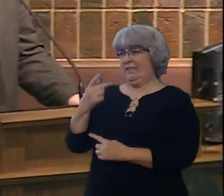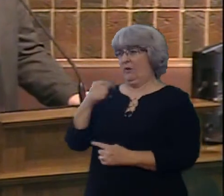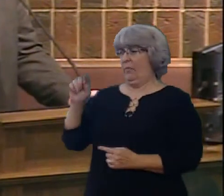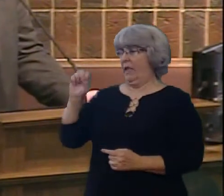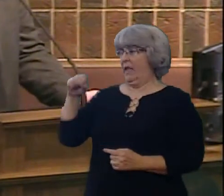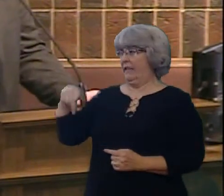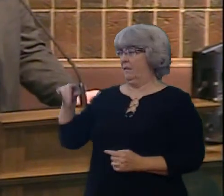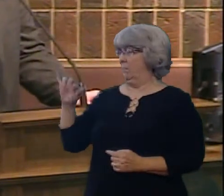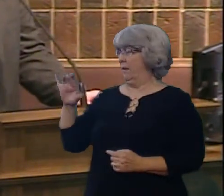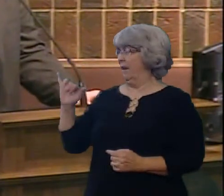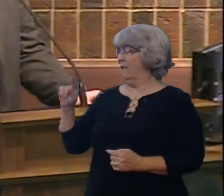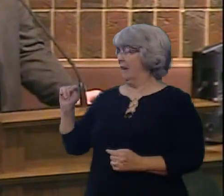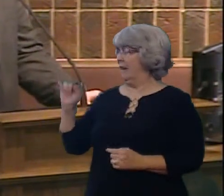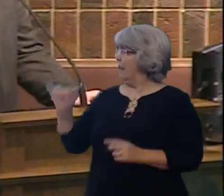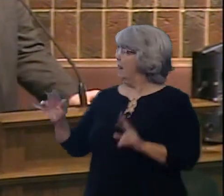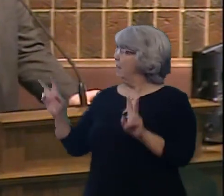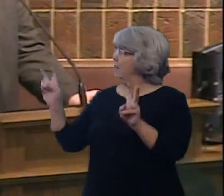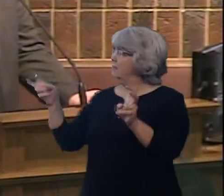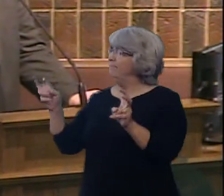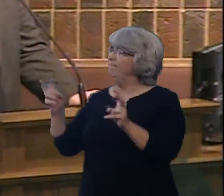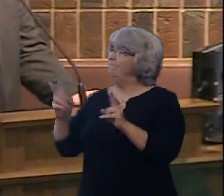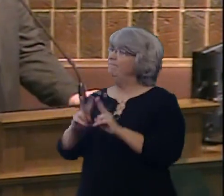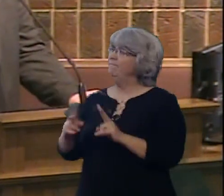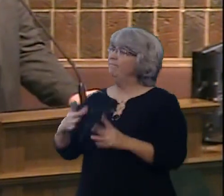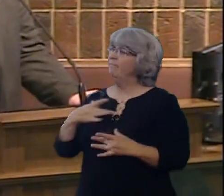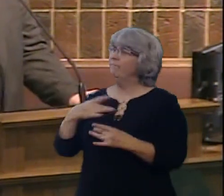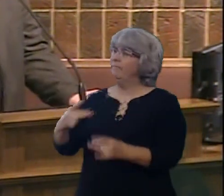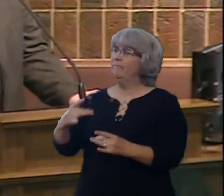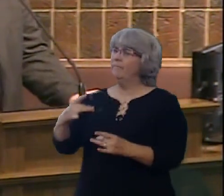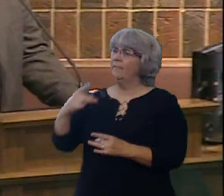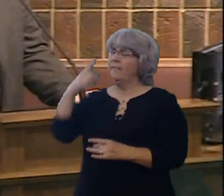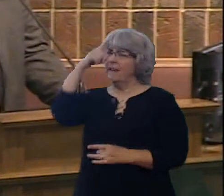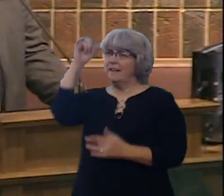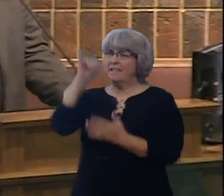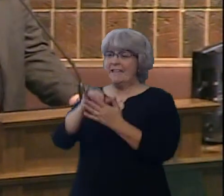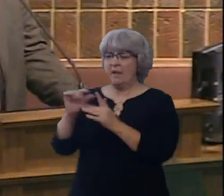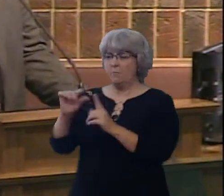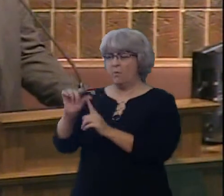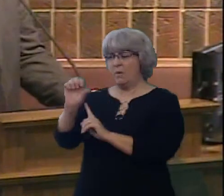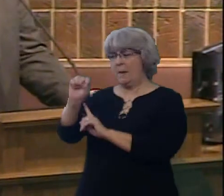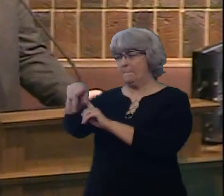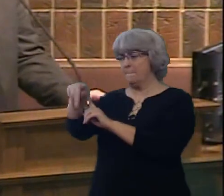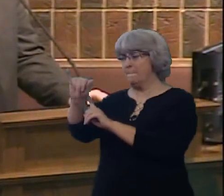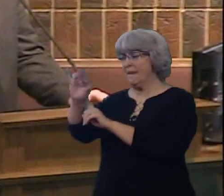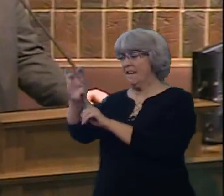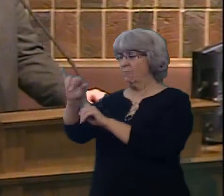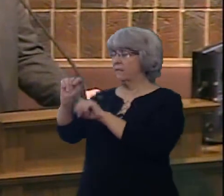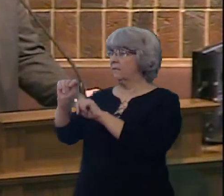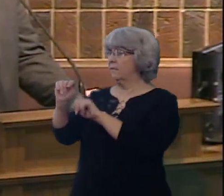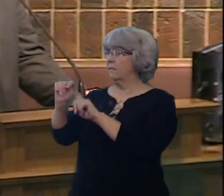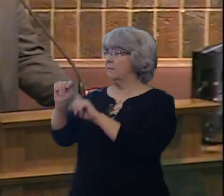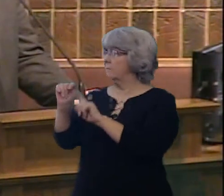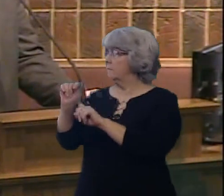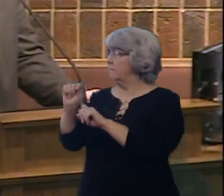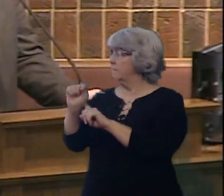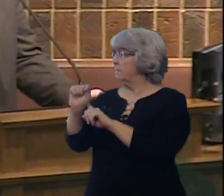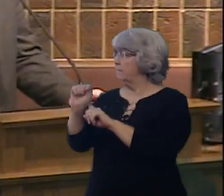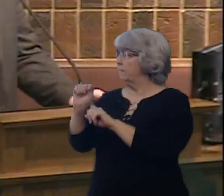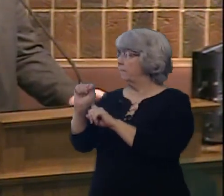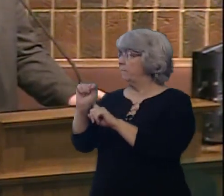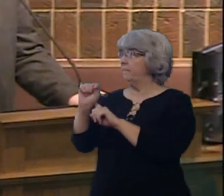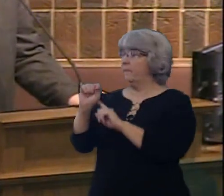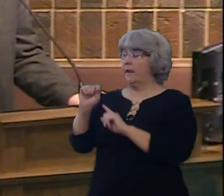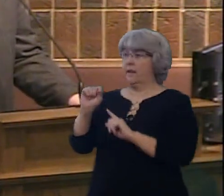of the way in which Paul uses the word spirit. Now, in the